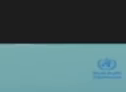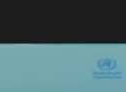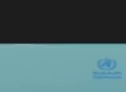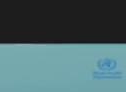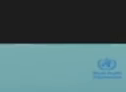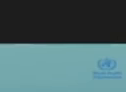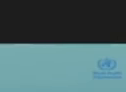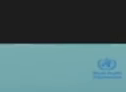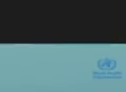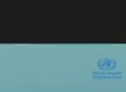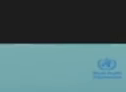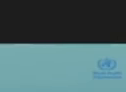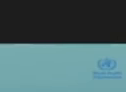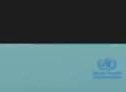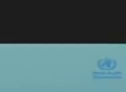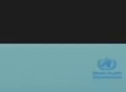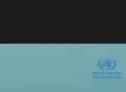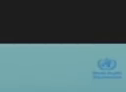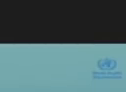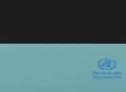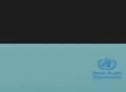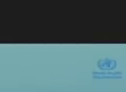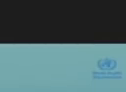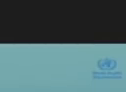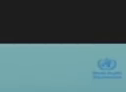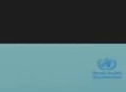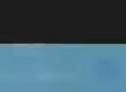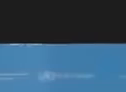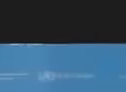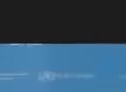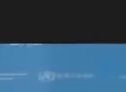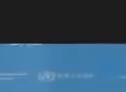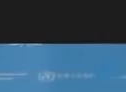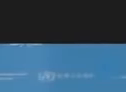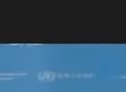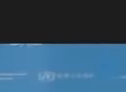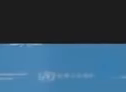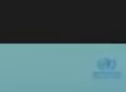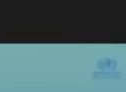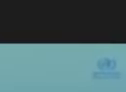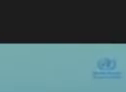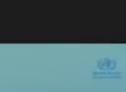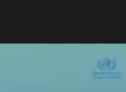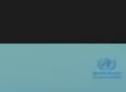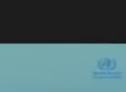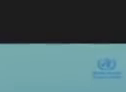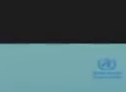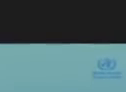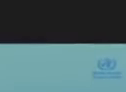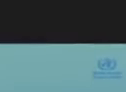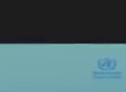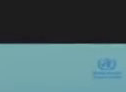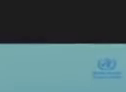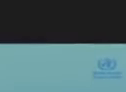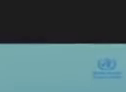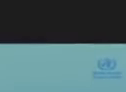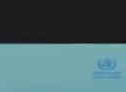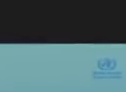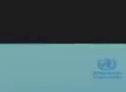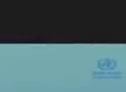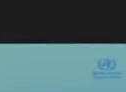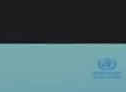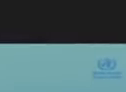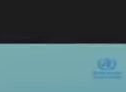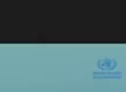WHO's Dr. Maria Van Kerkhove. Welcome back to the show, Maria. Thanks for having me. Maria, what is the latest information on